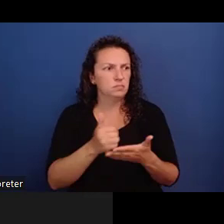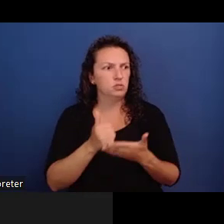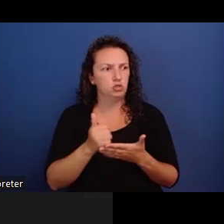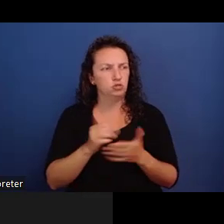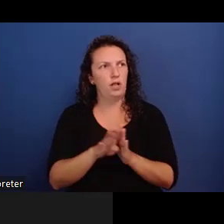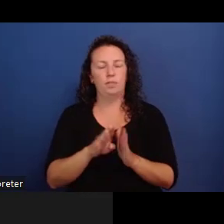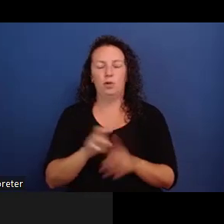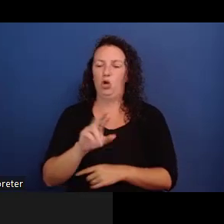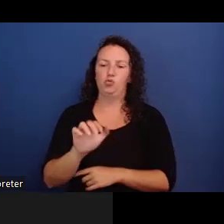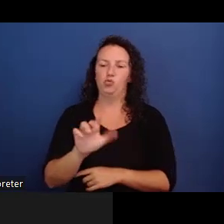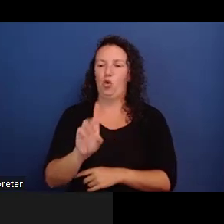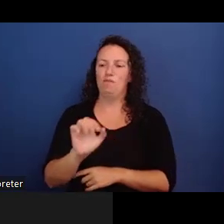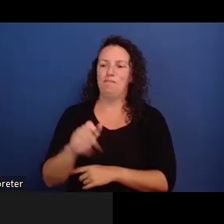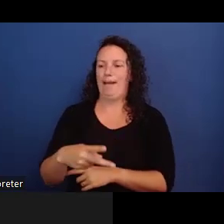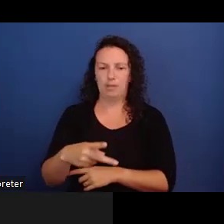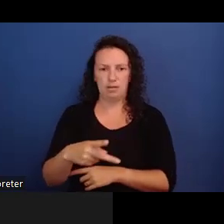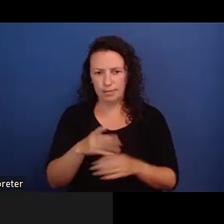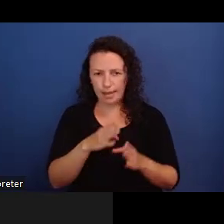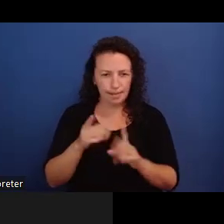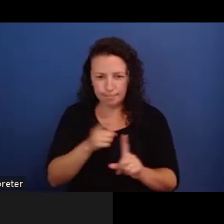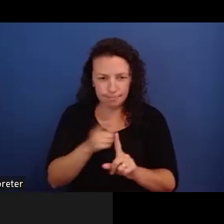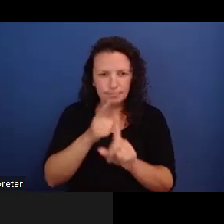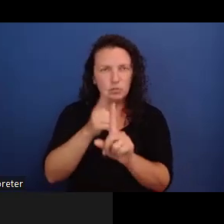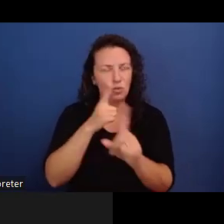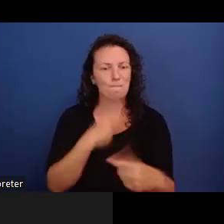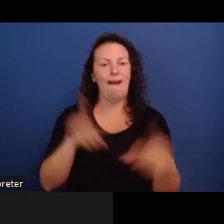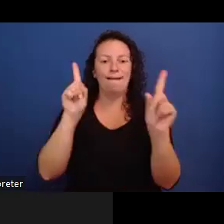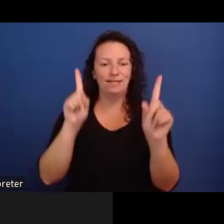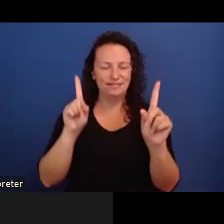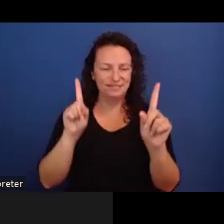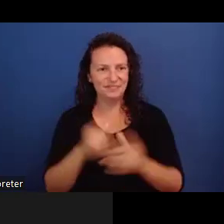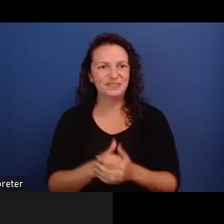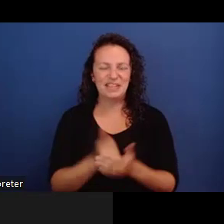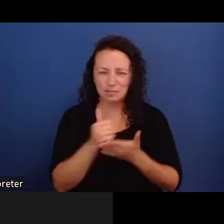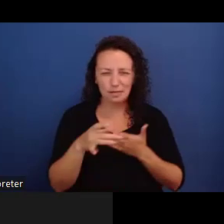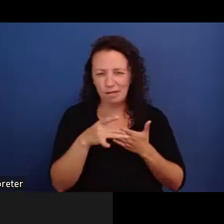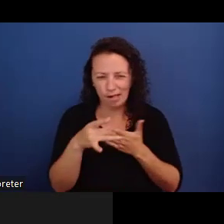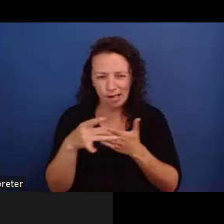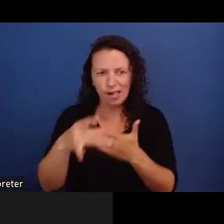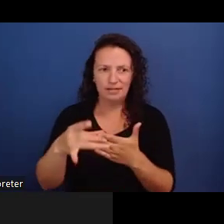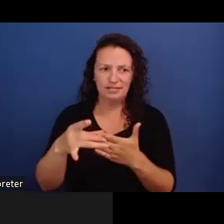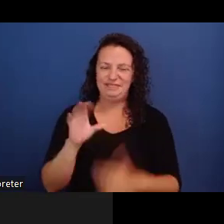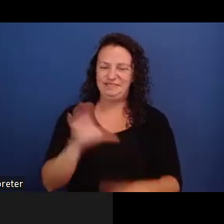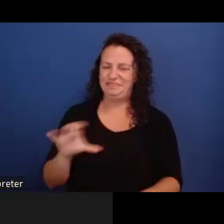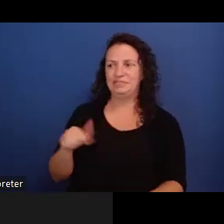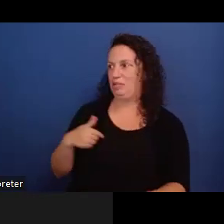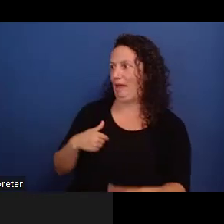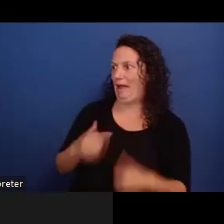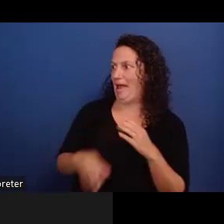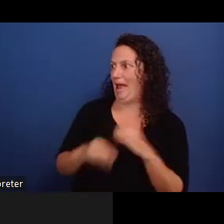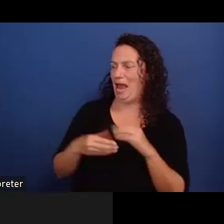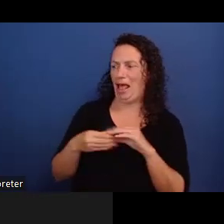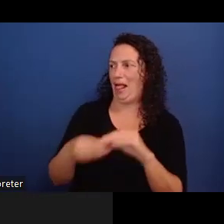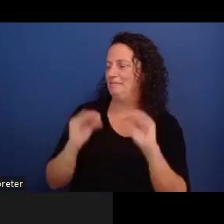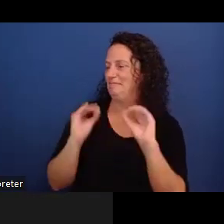All right, I agree. I'm not going to add anything to that because I think that is actually pretty thorough. So